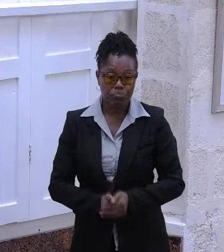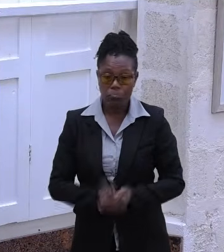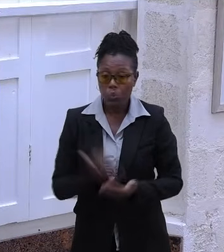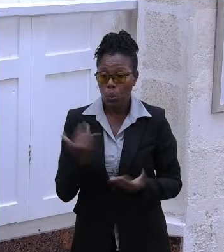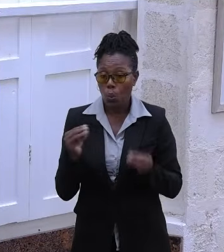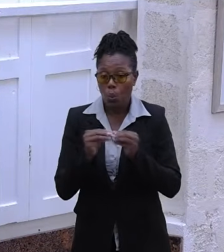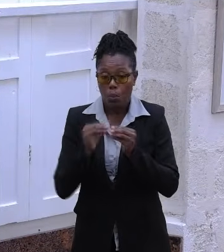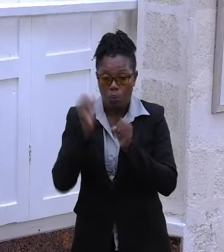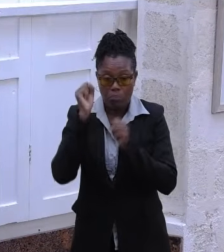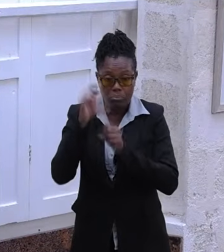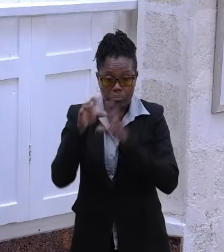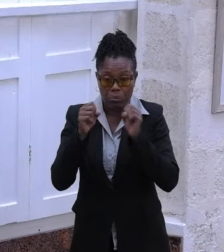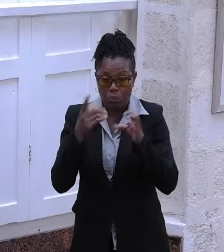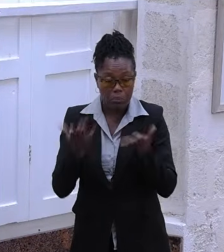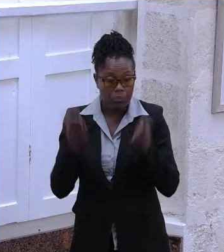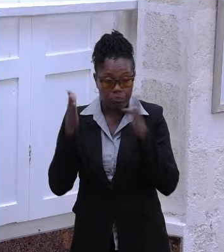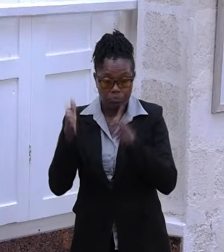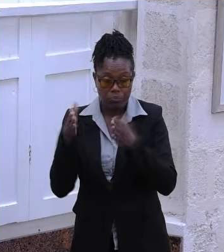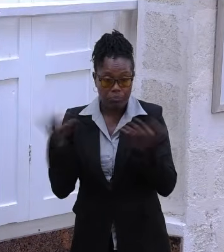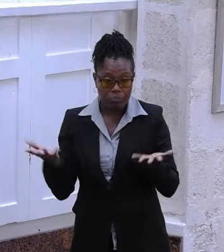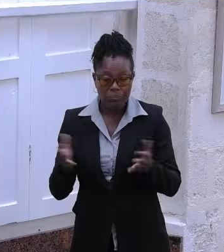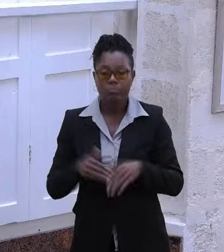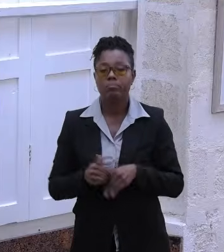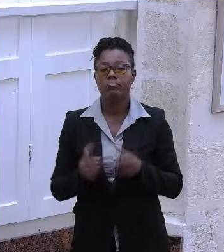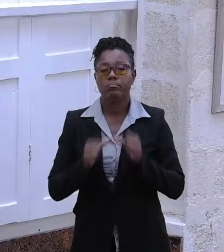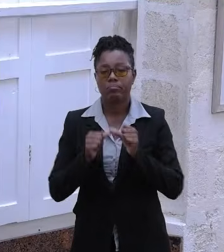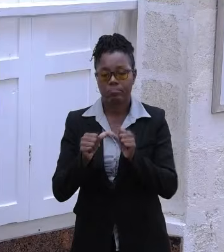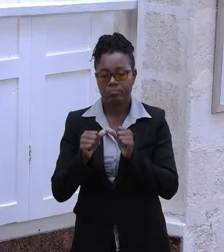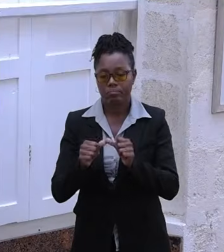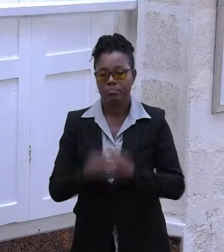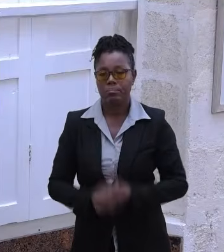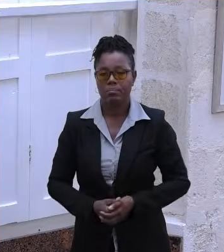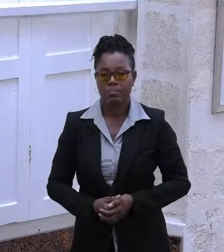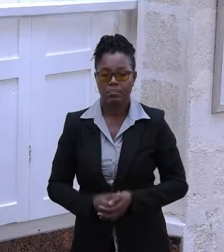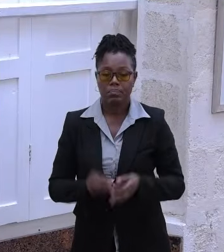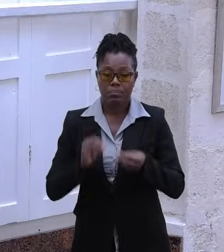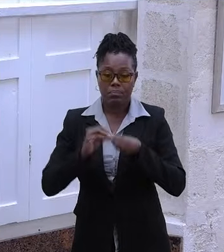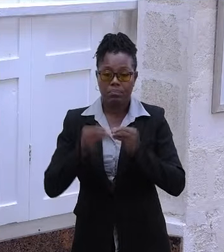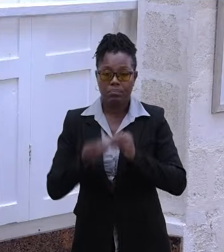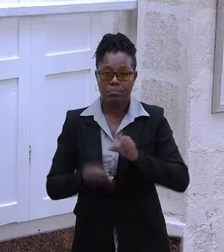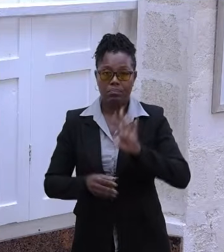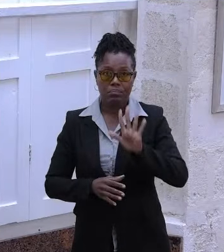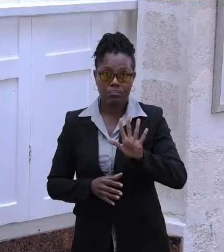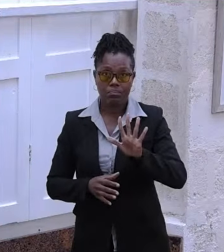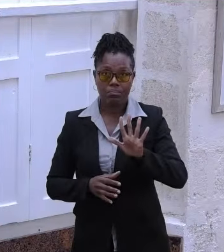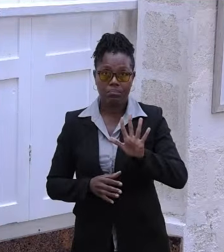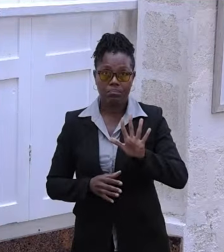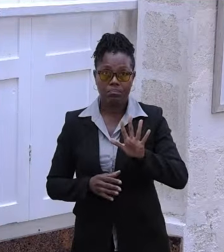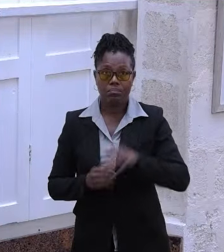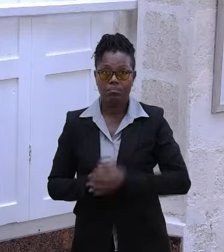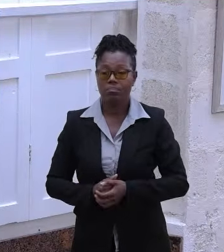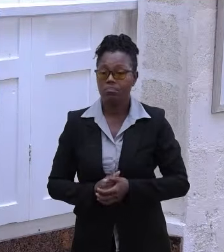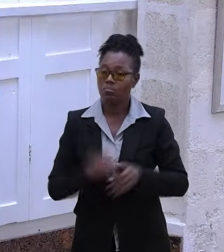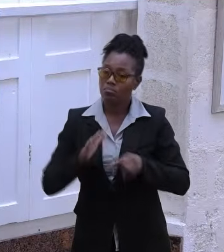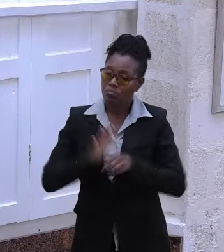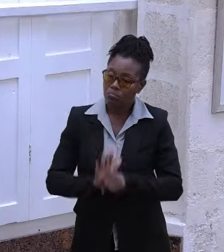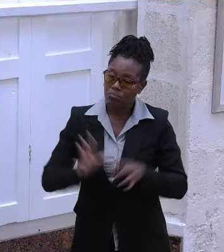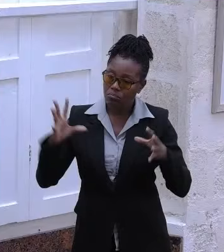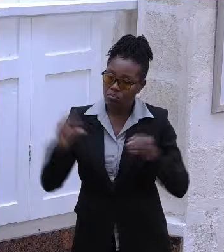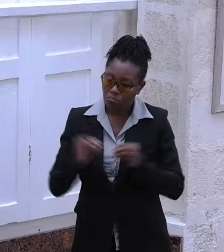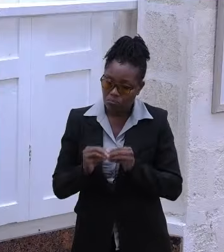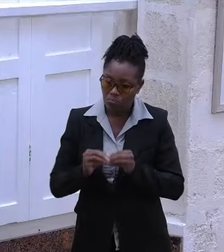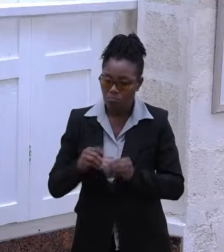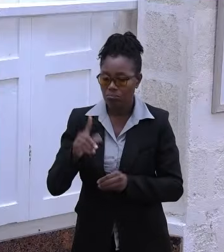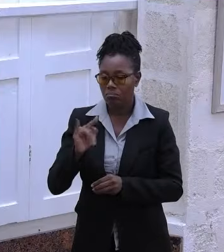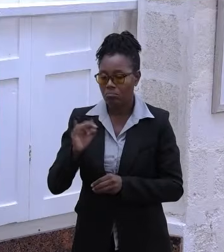comments on this matter, let's move on. 5, compressed citizenship timelines and